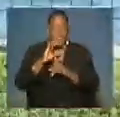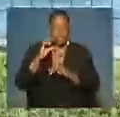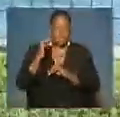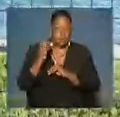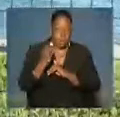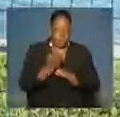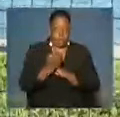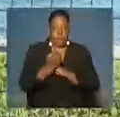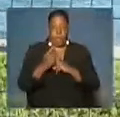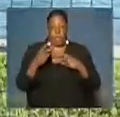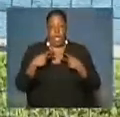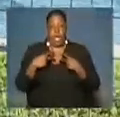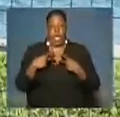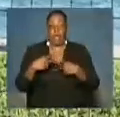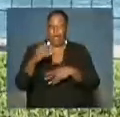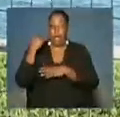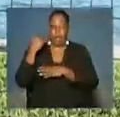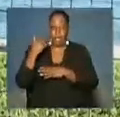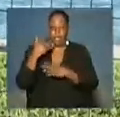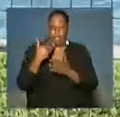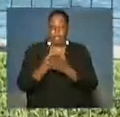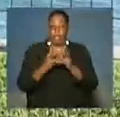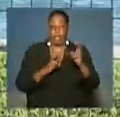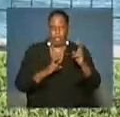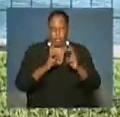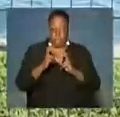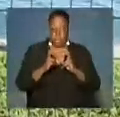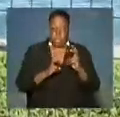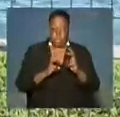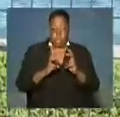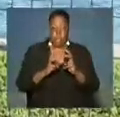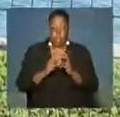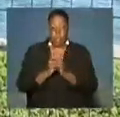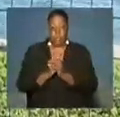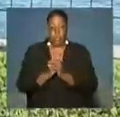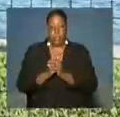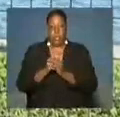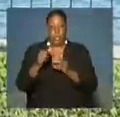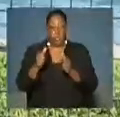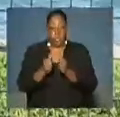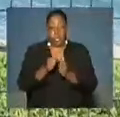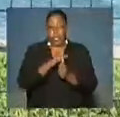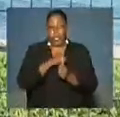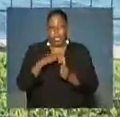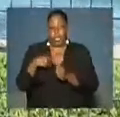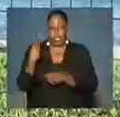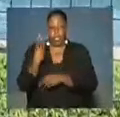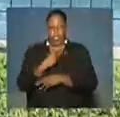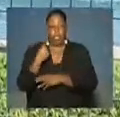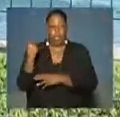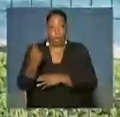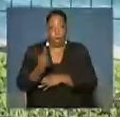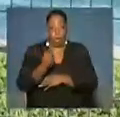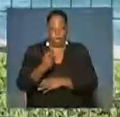have an amazing competition going on with super competitive drivers. But with Atlantis, we always